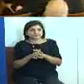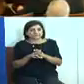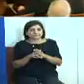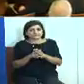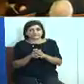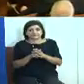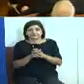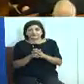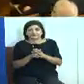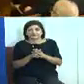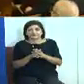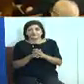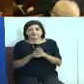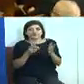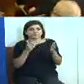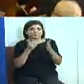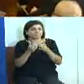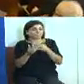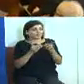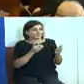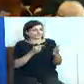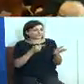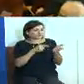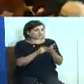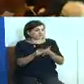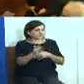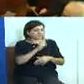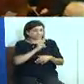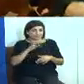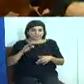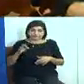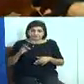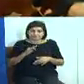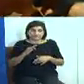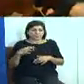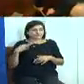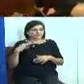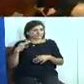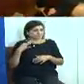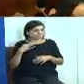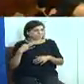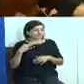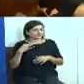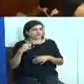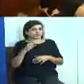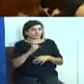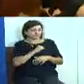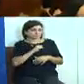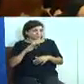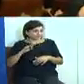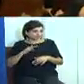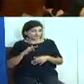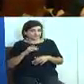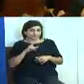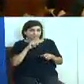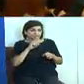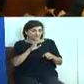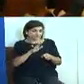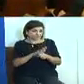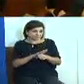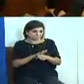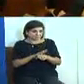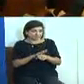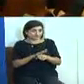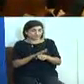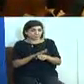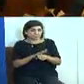And so you, whether you are paid staff or volunteer staff, I make a commitment to work with you to do the